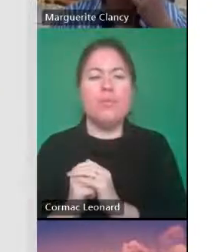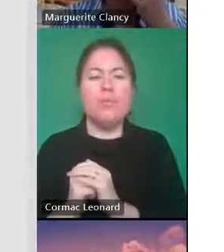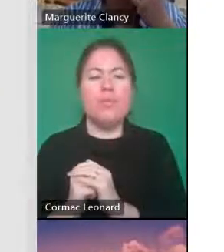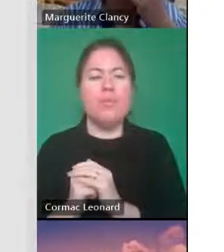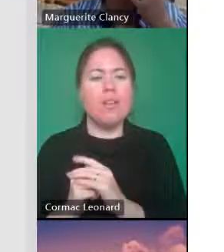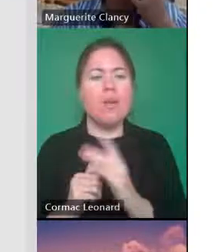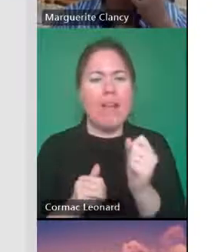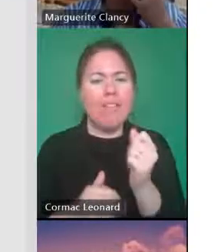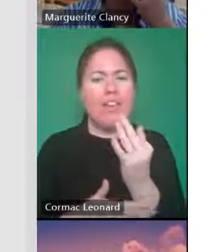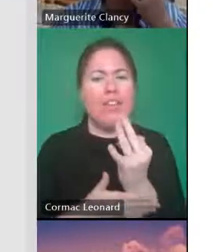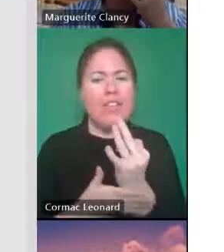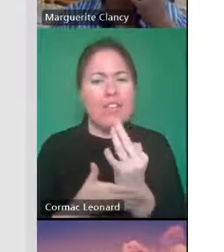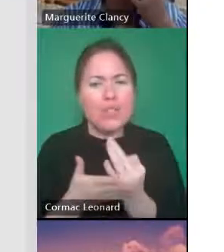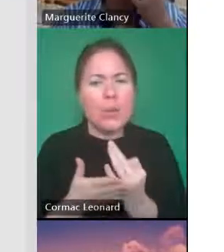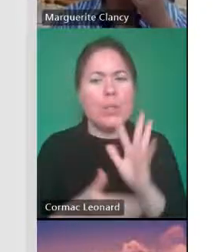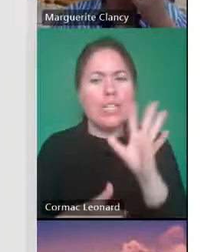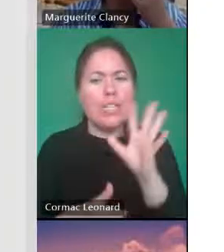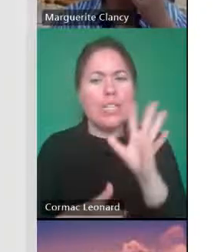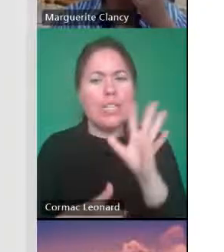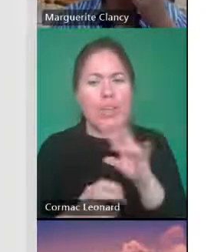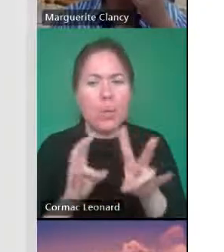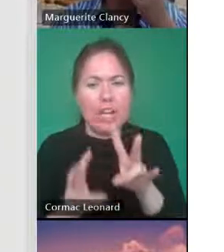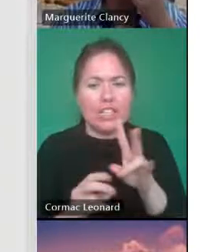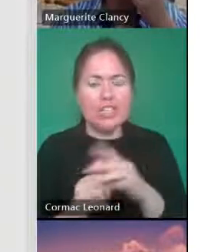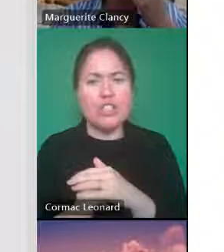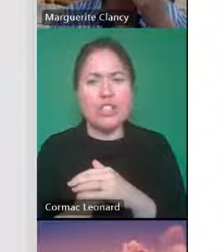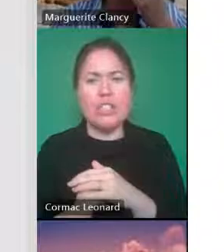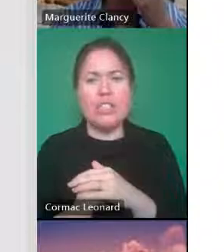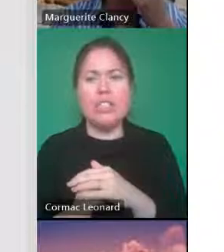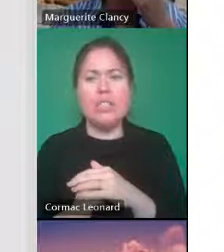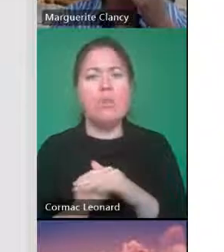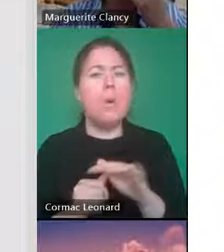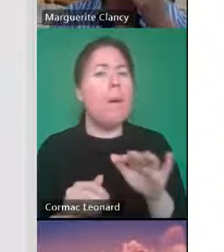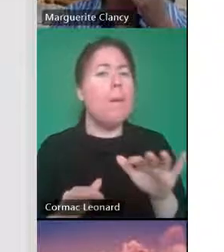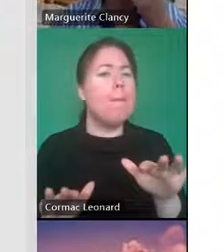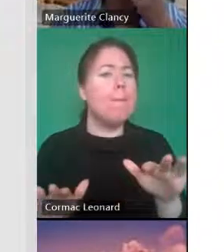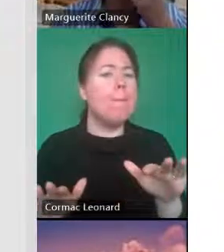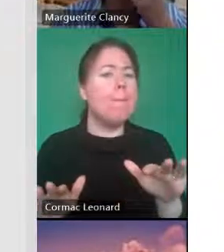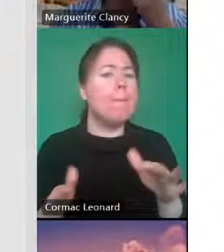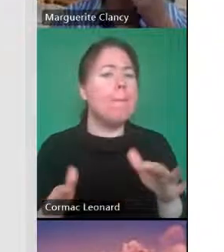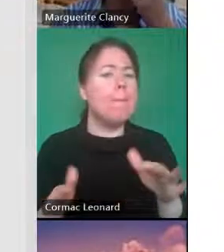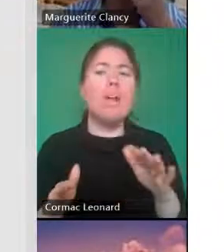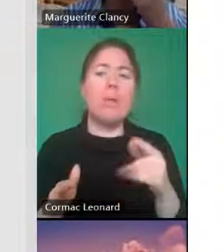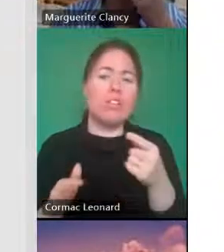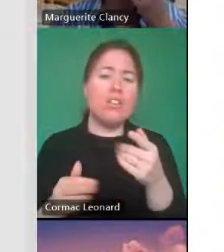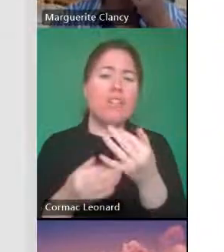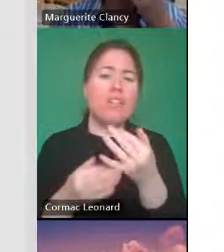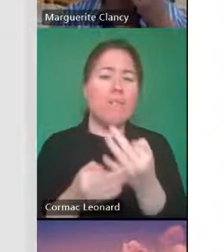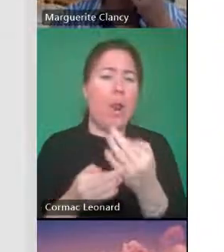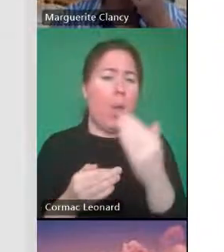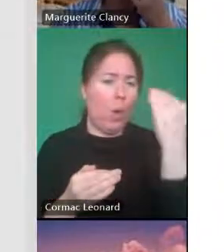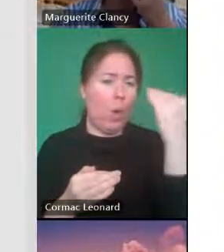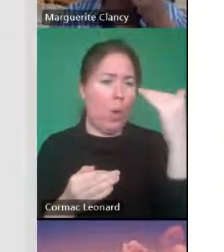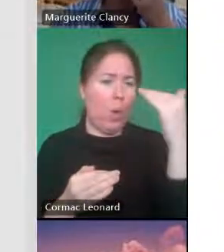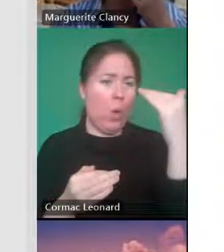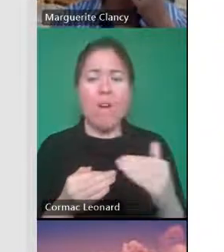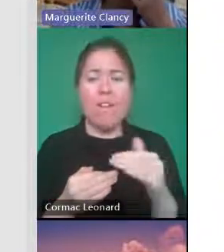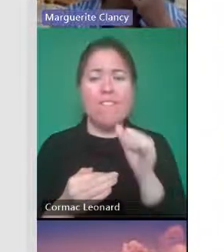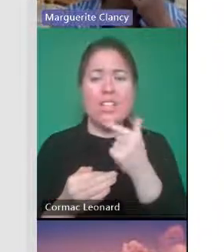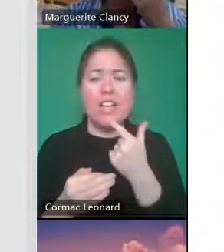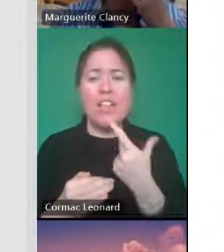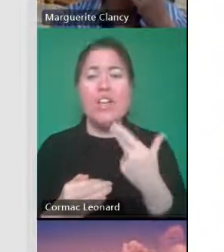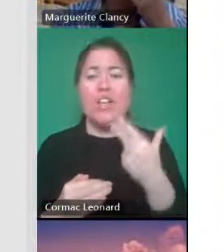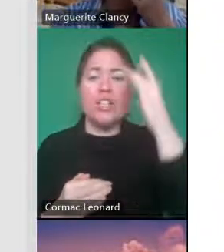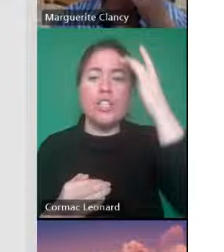we've got a couple of specific questions then as well, if maybe we'll take them in sequence. Okay, so the